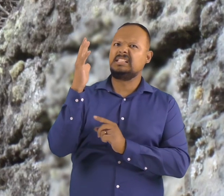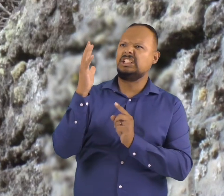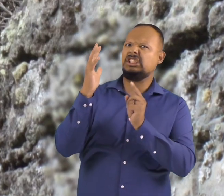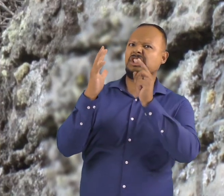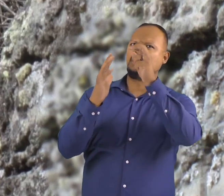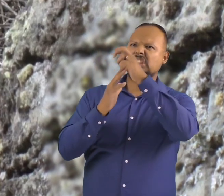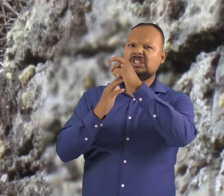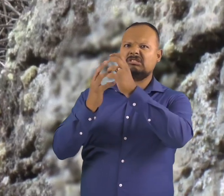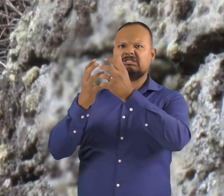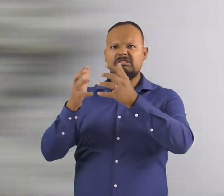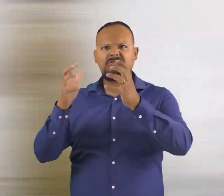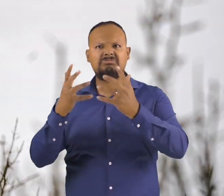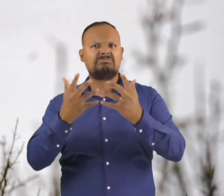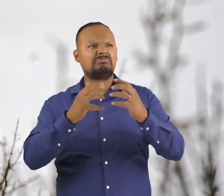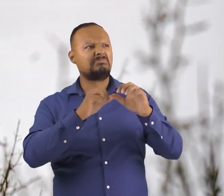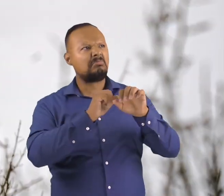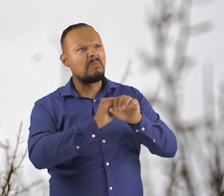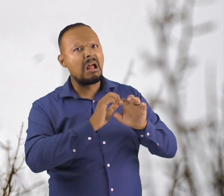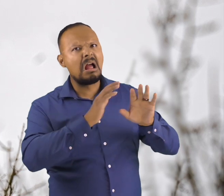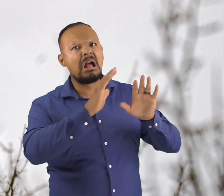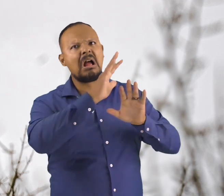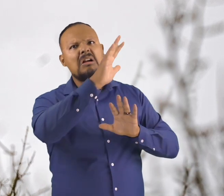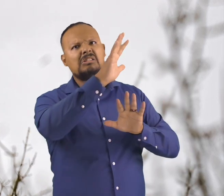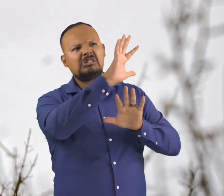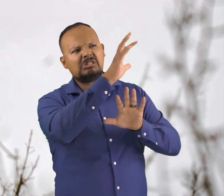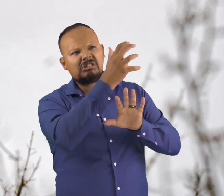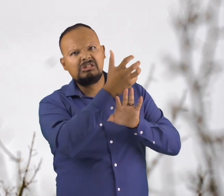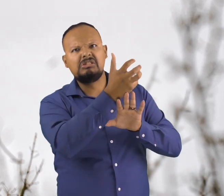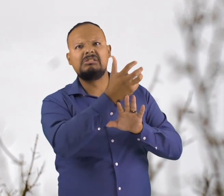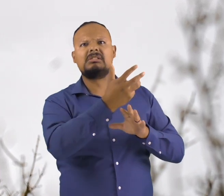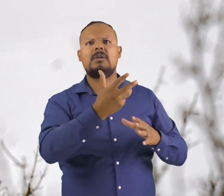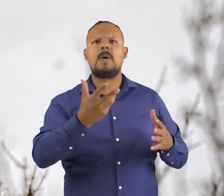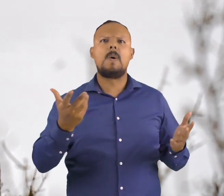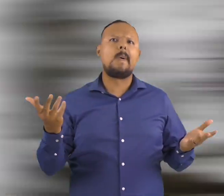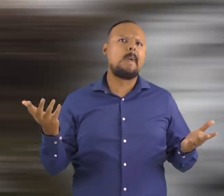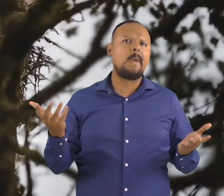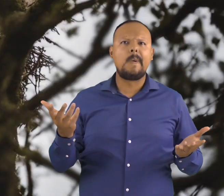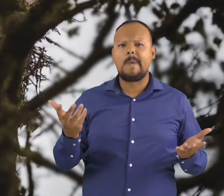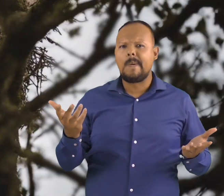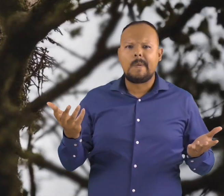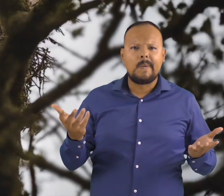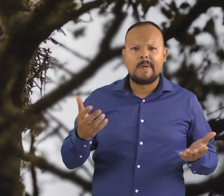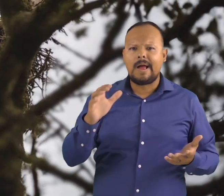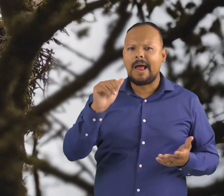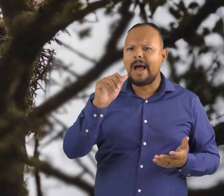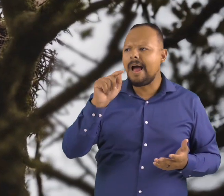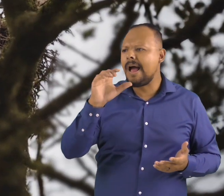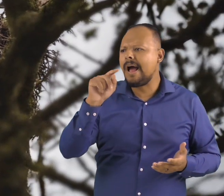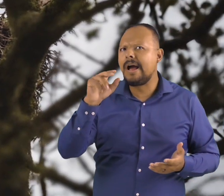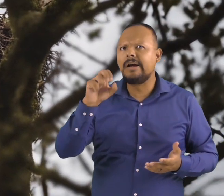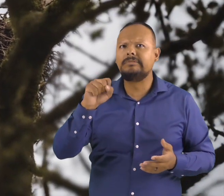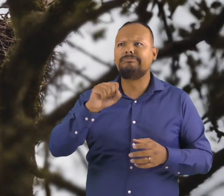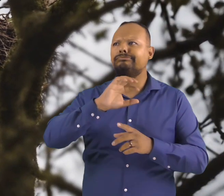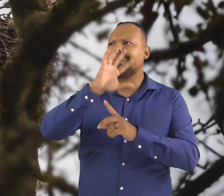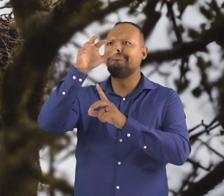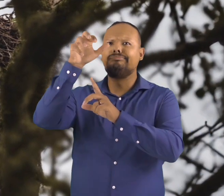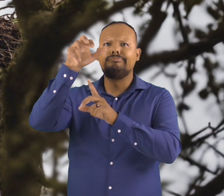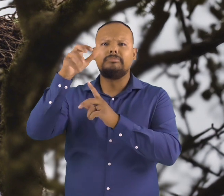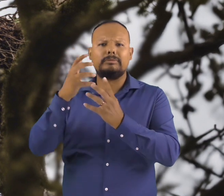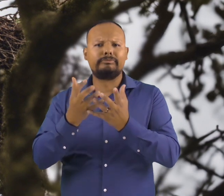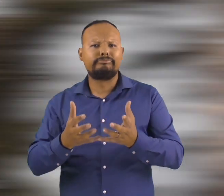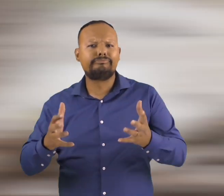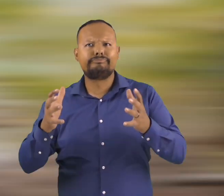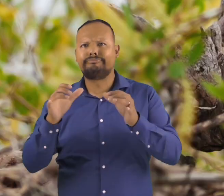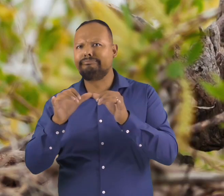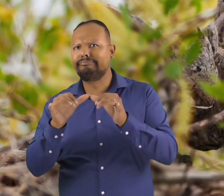on the peak of a cliff, or even in a towering cactus. Their nests can be up to three feet